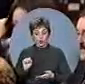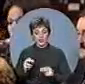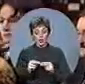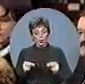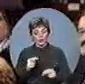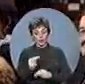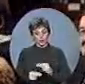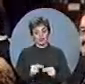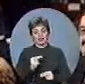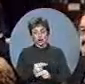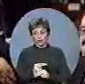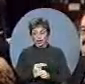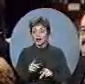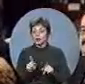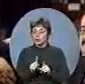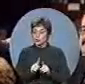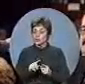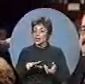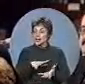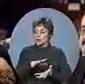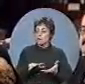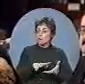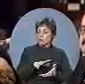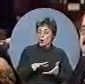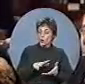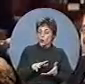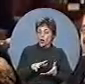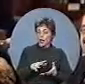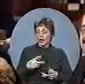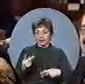reduce emissions nationally